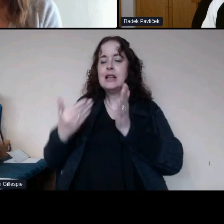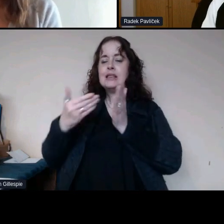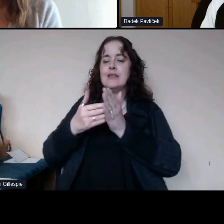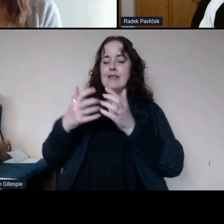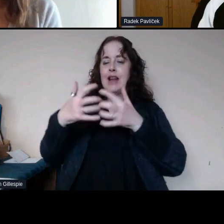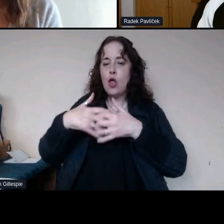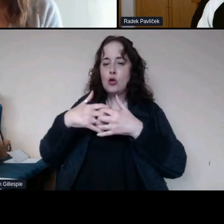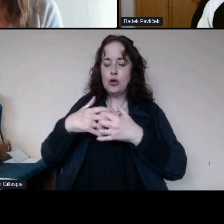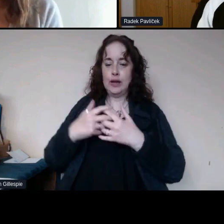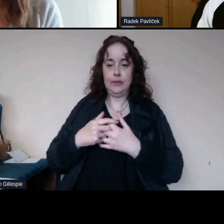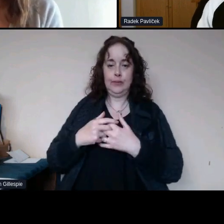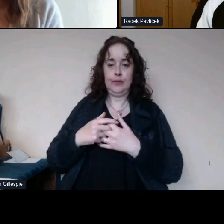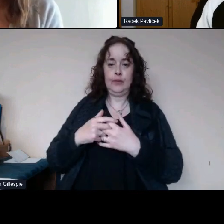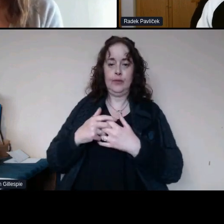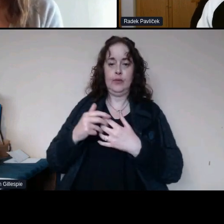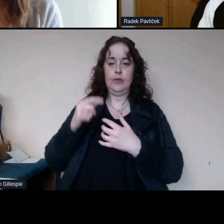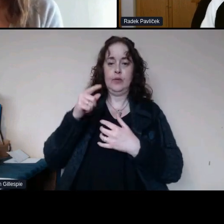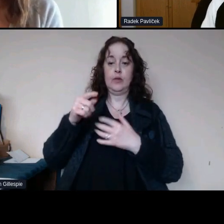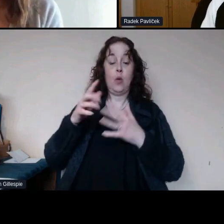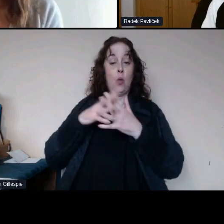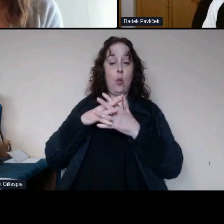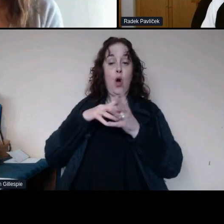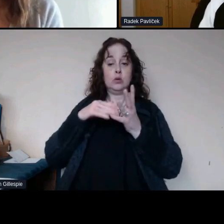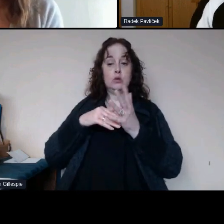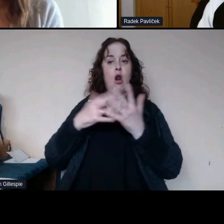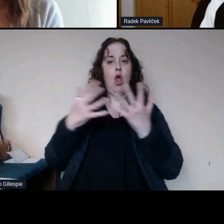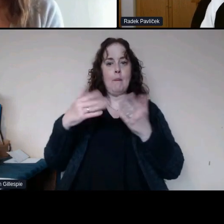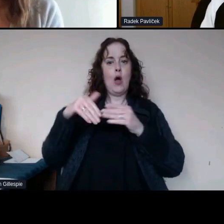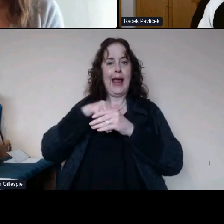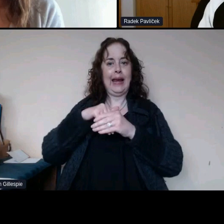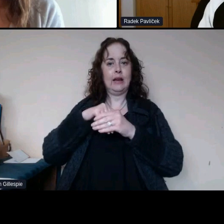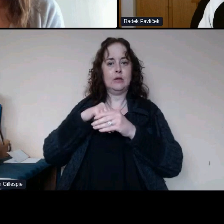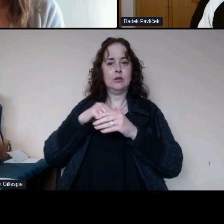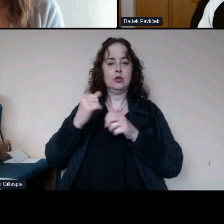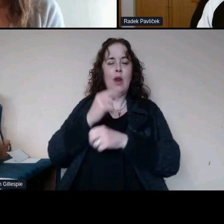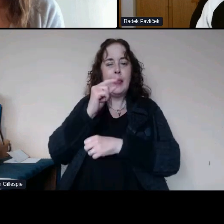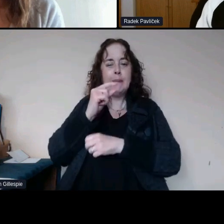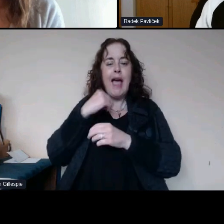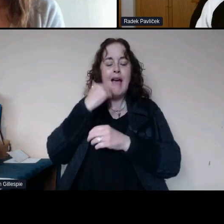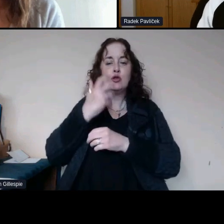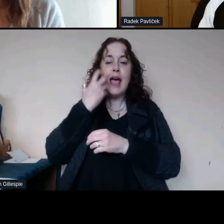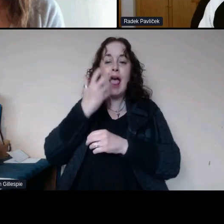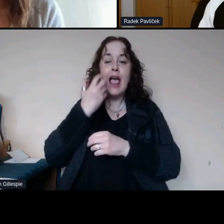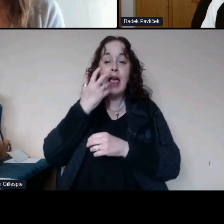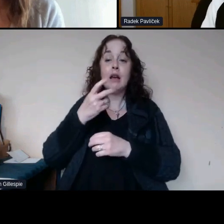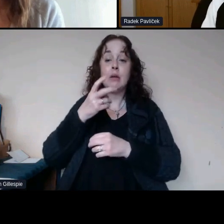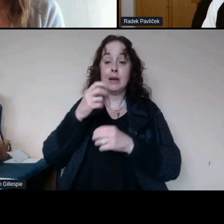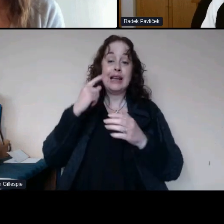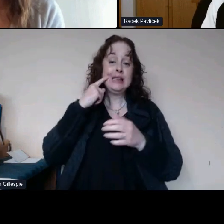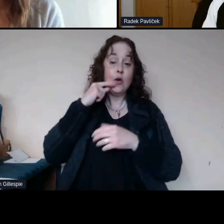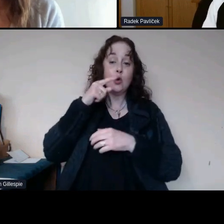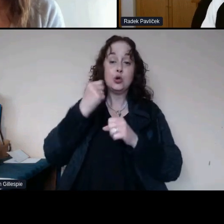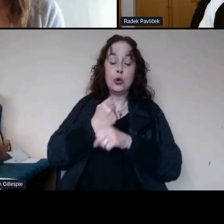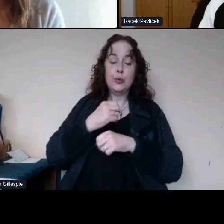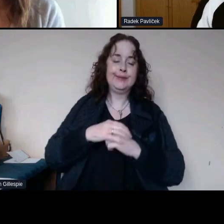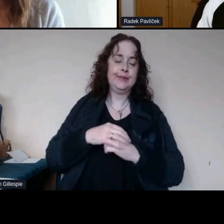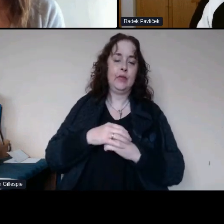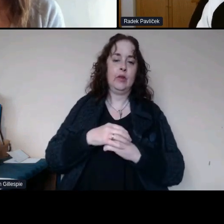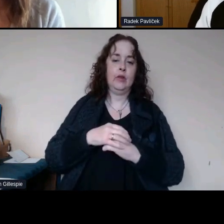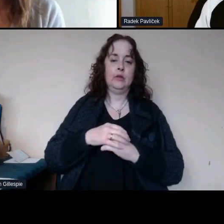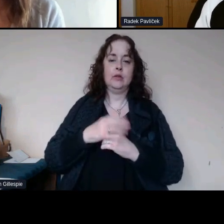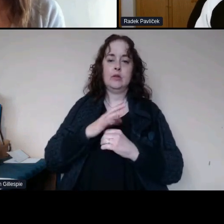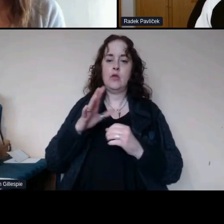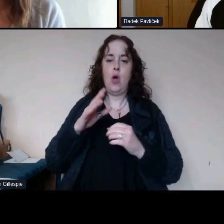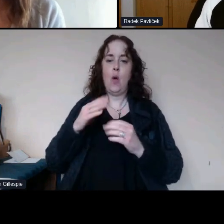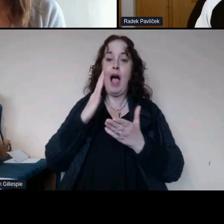though WAS has a lot more content. If you do it every day, it could be easier for you to do. So there is no guided